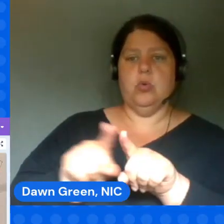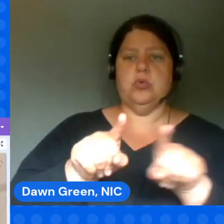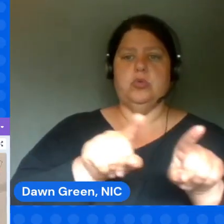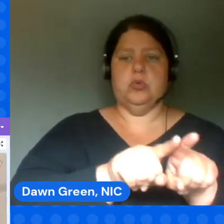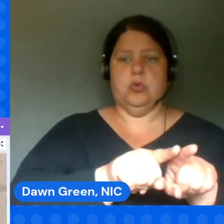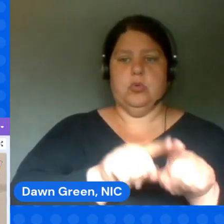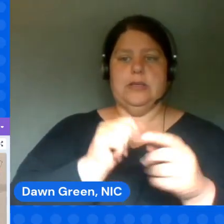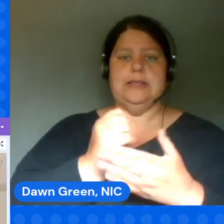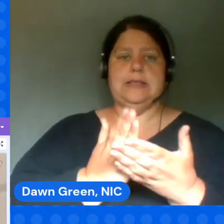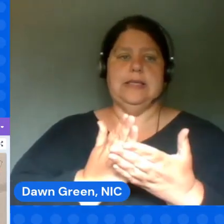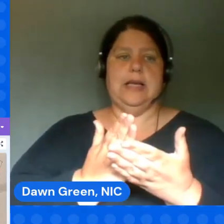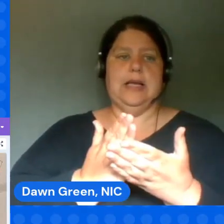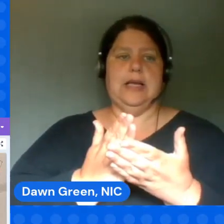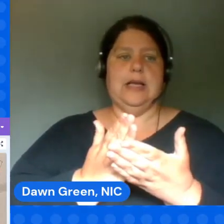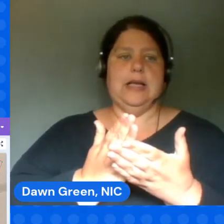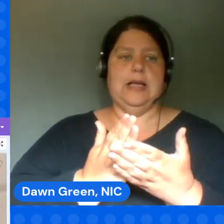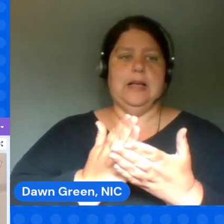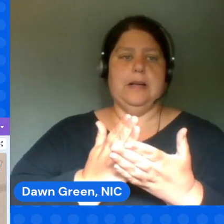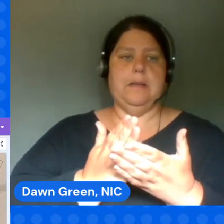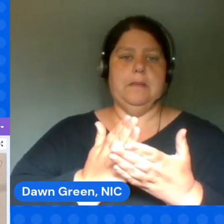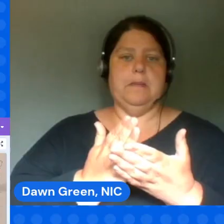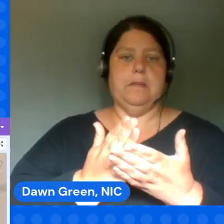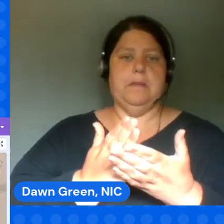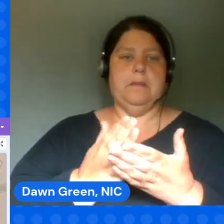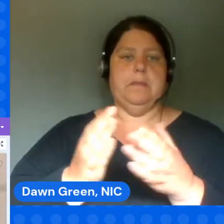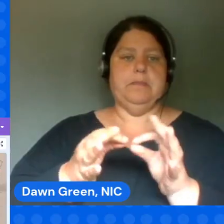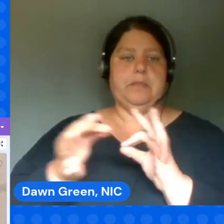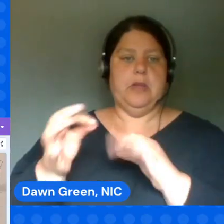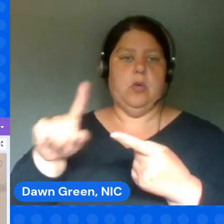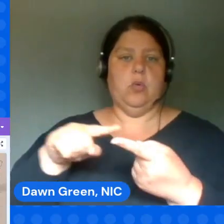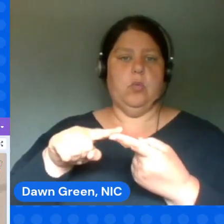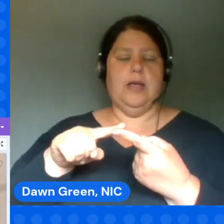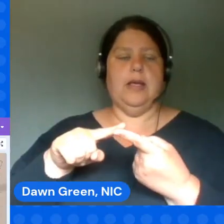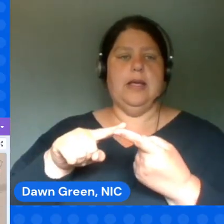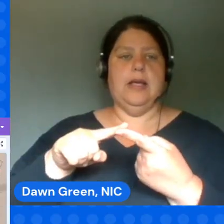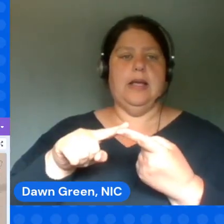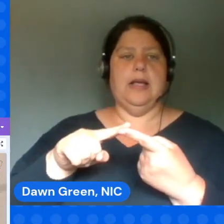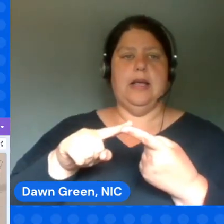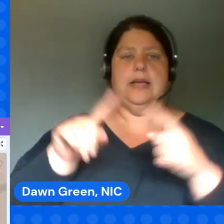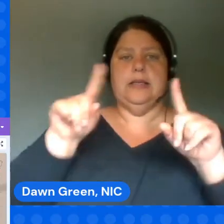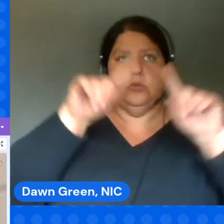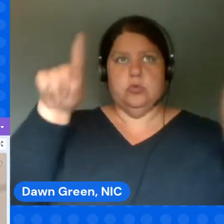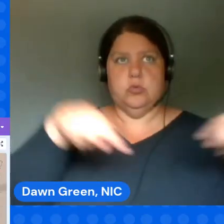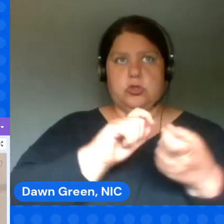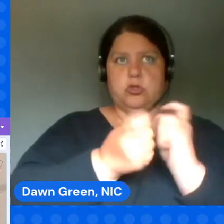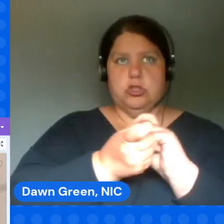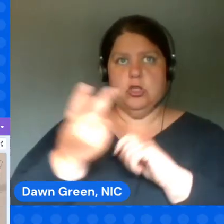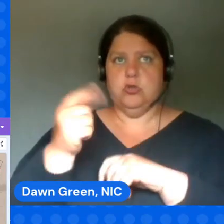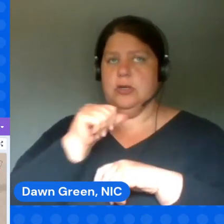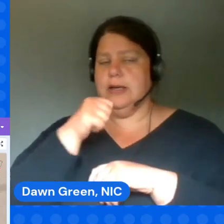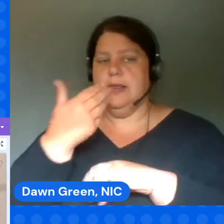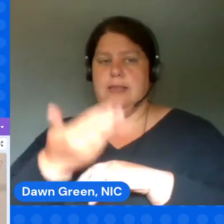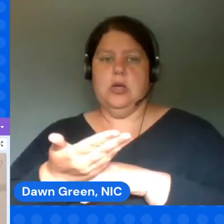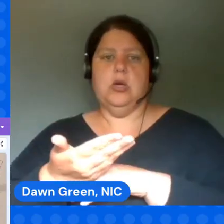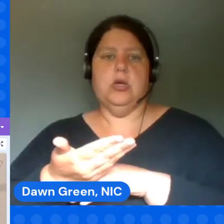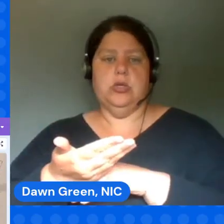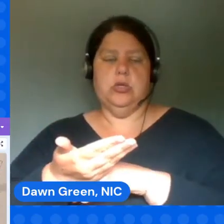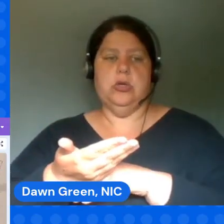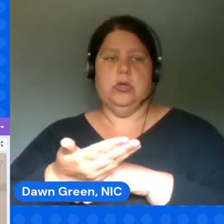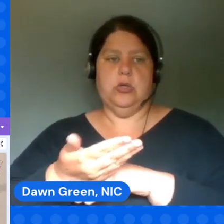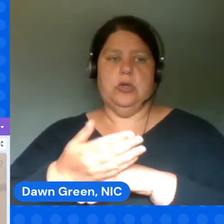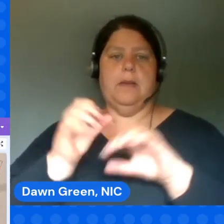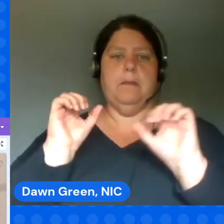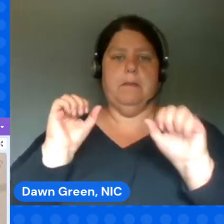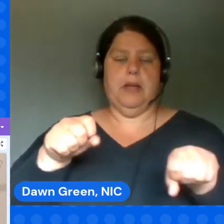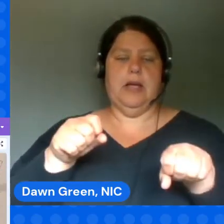the delays when the screens are changing or when Harry is not on the screen or Dot's not on the screen, being able to